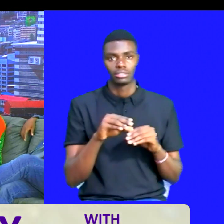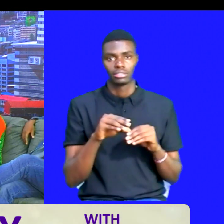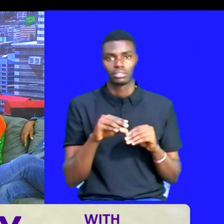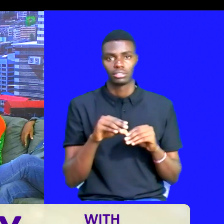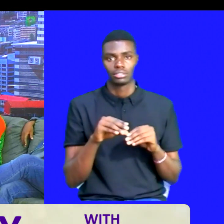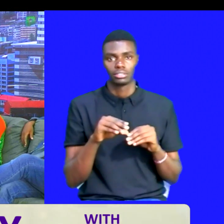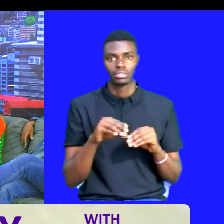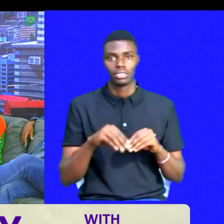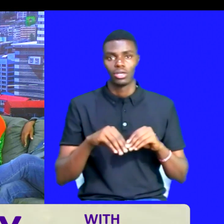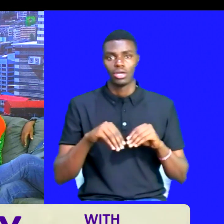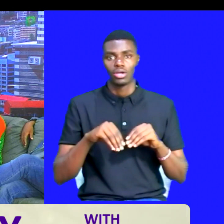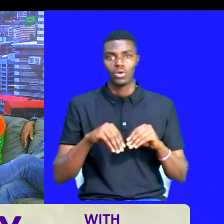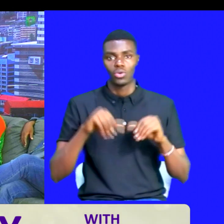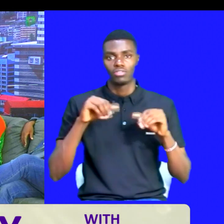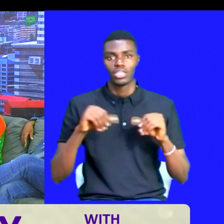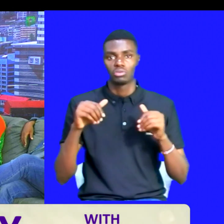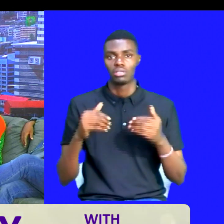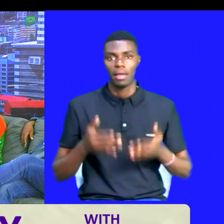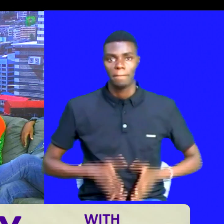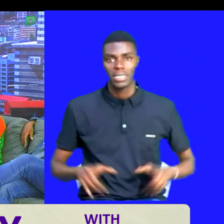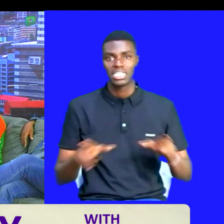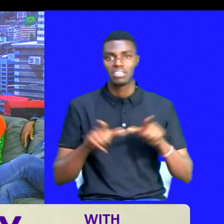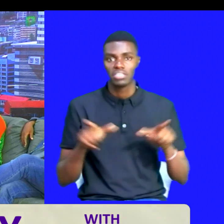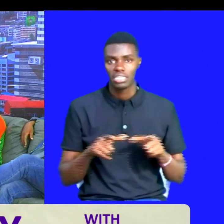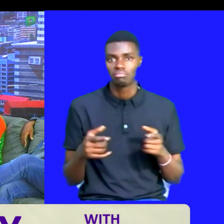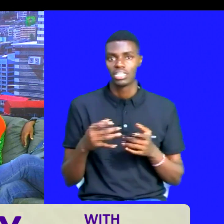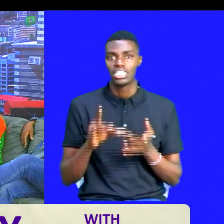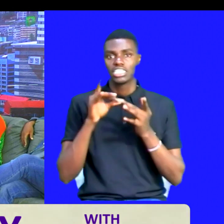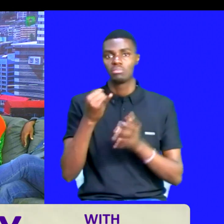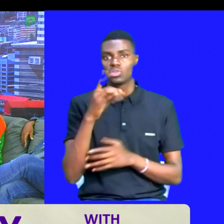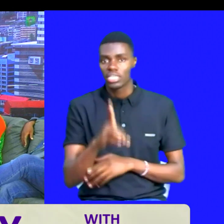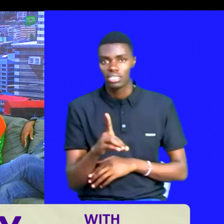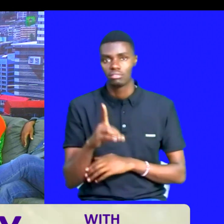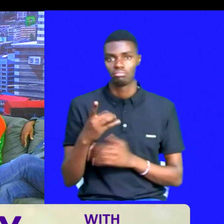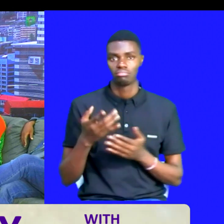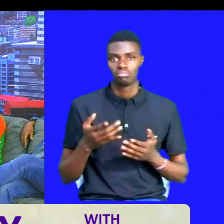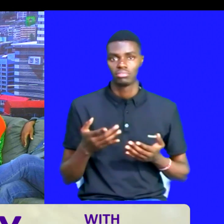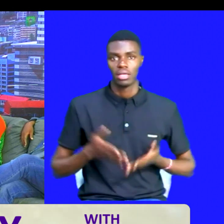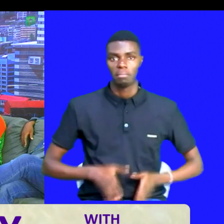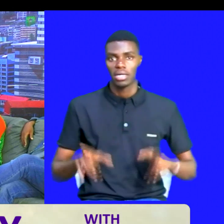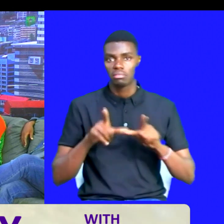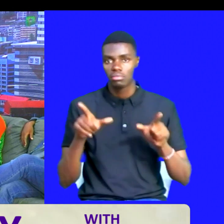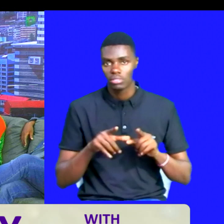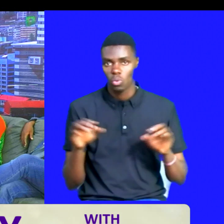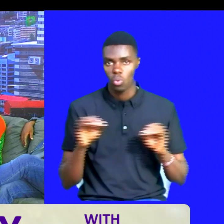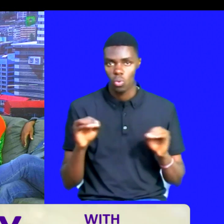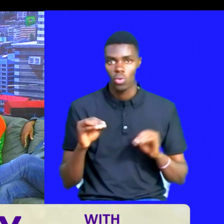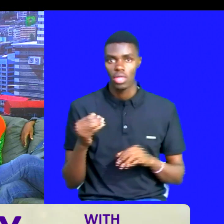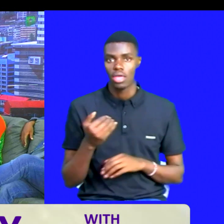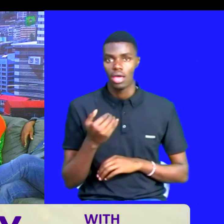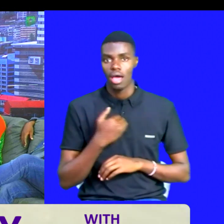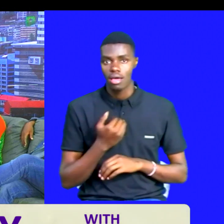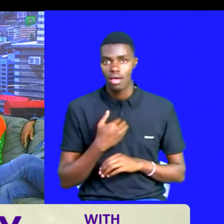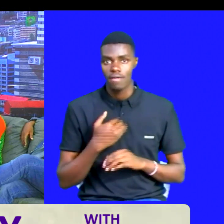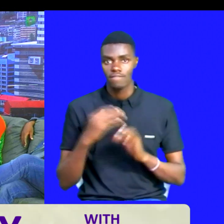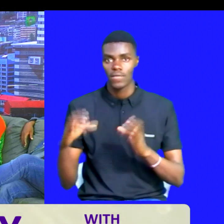or a special ID or a passport. Right. Be an amputee. Find a club near you. Join them.